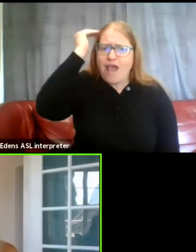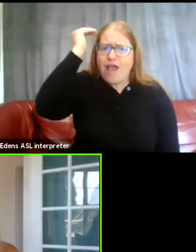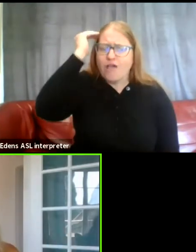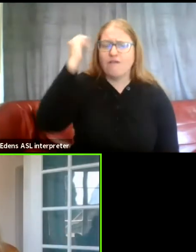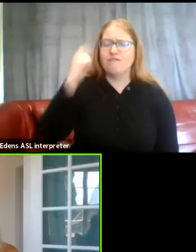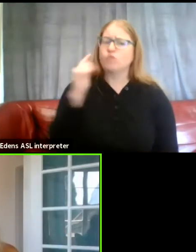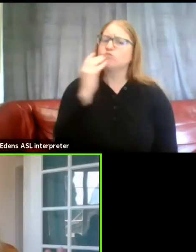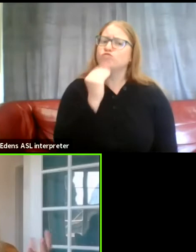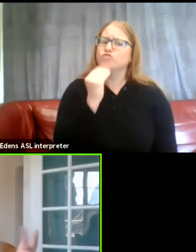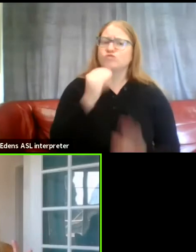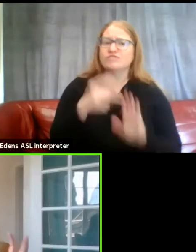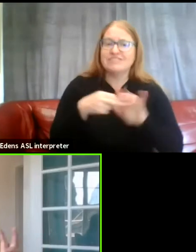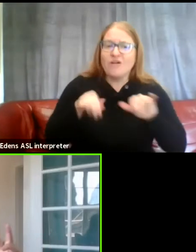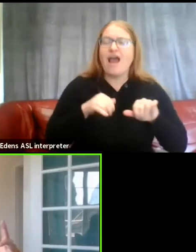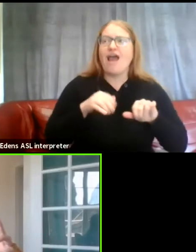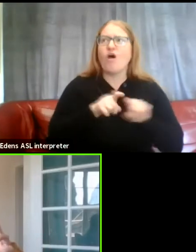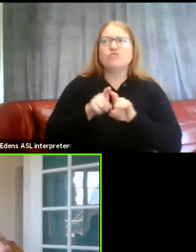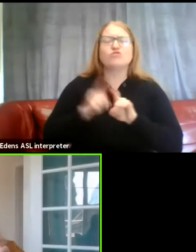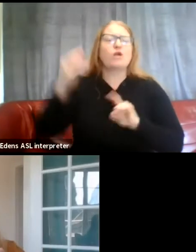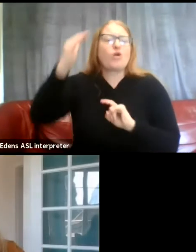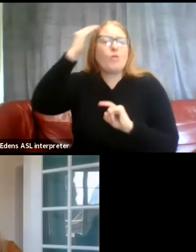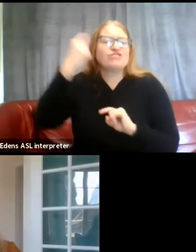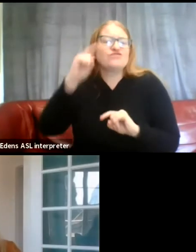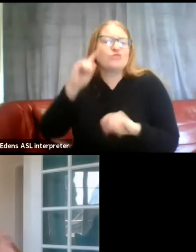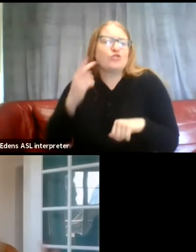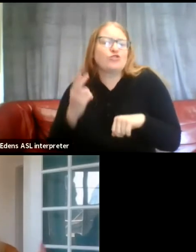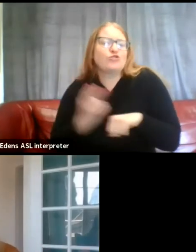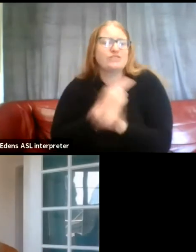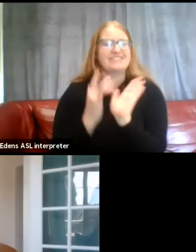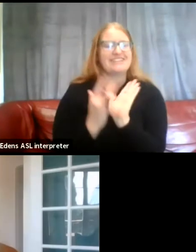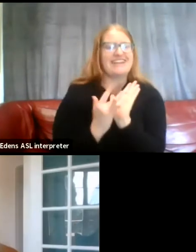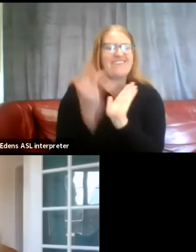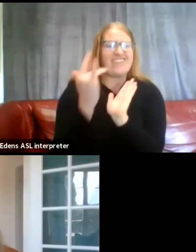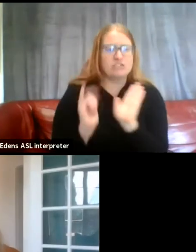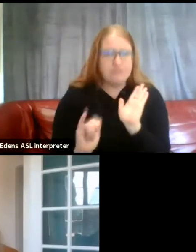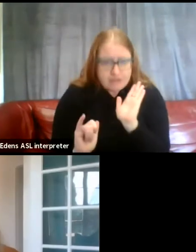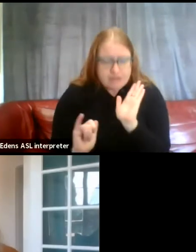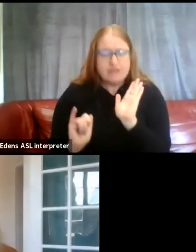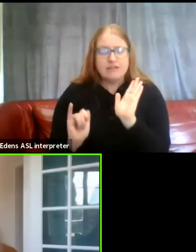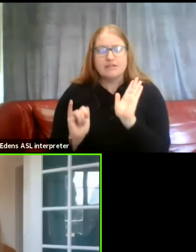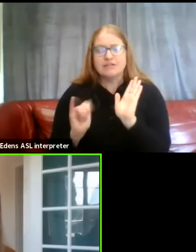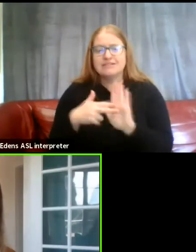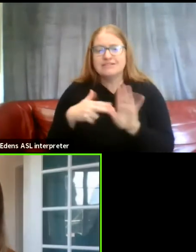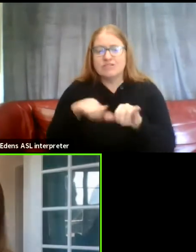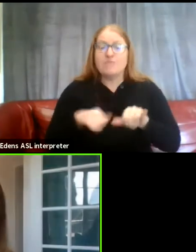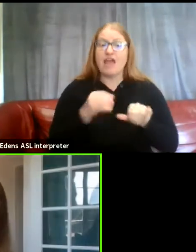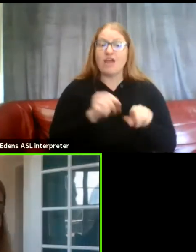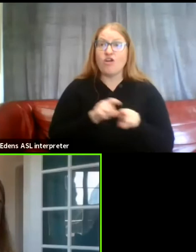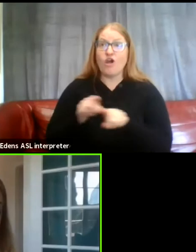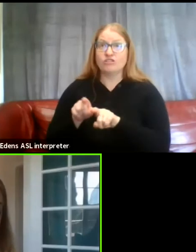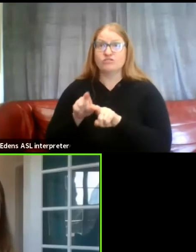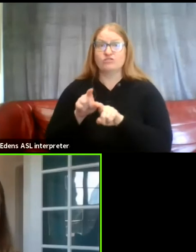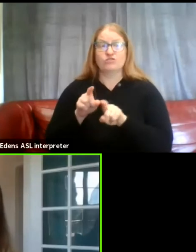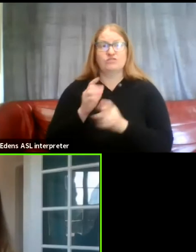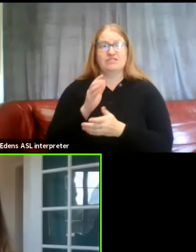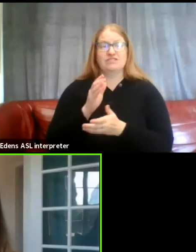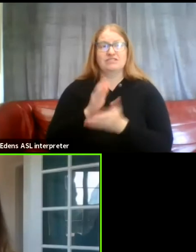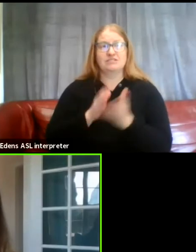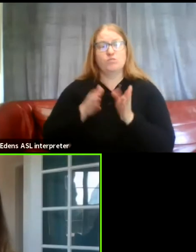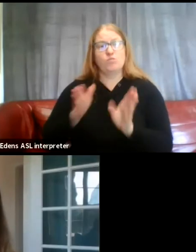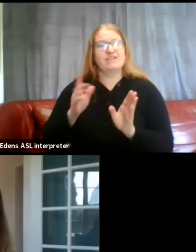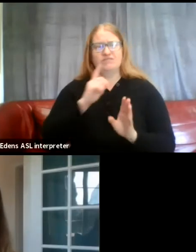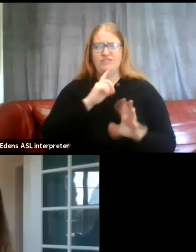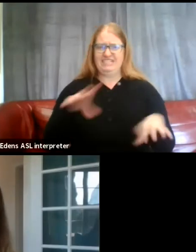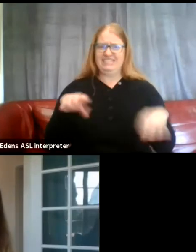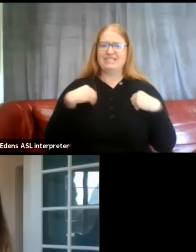them and finding formal techniques for subverting them. And there's also a cathartic not